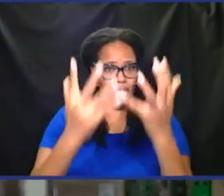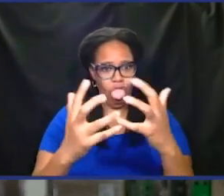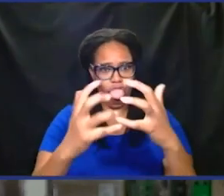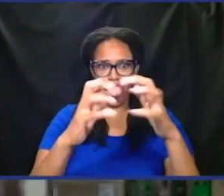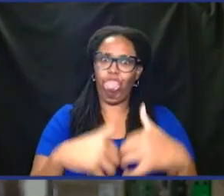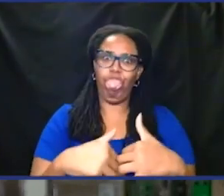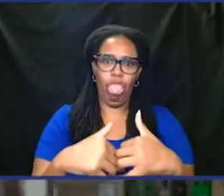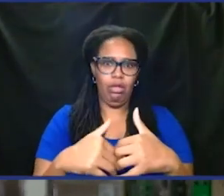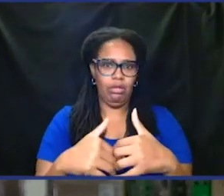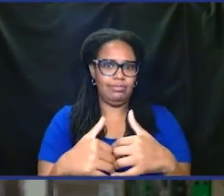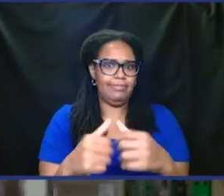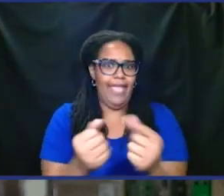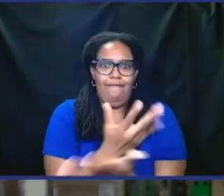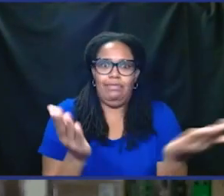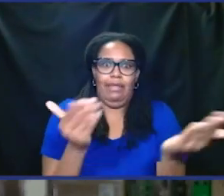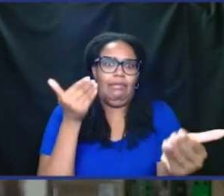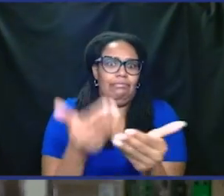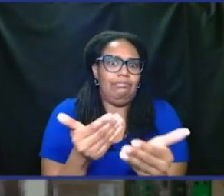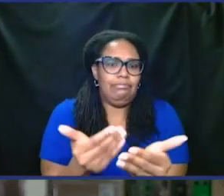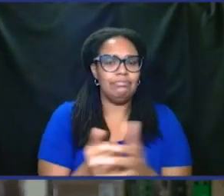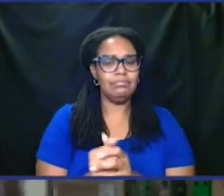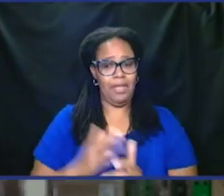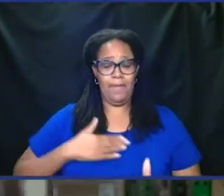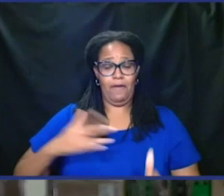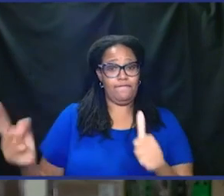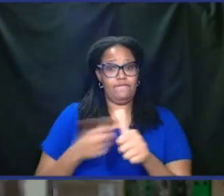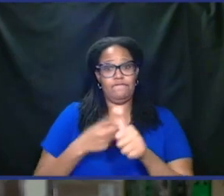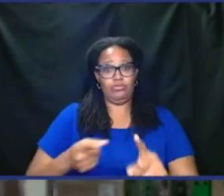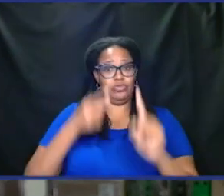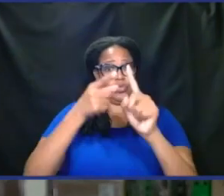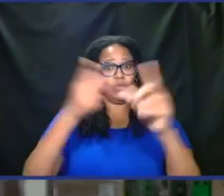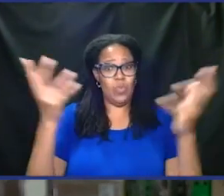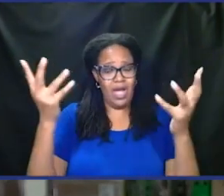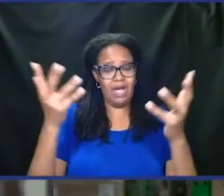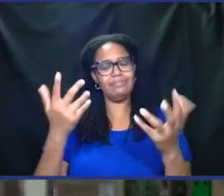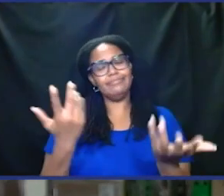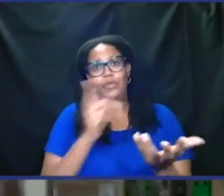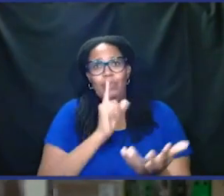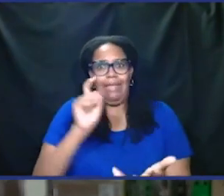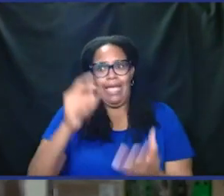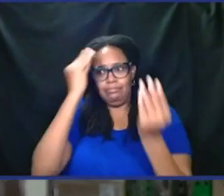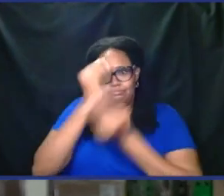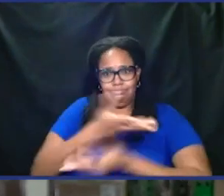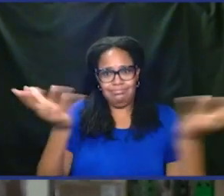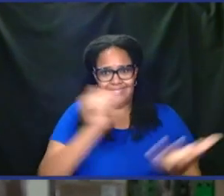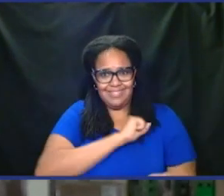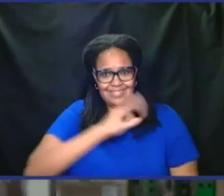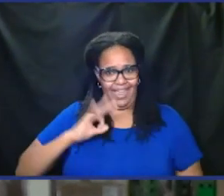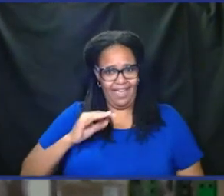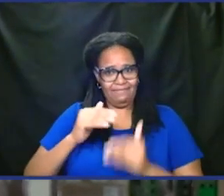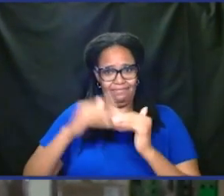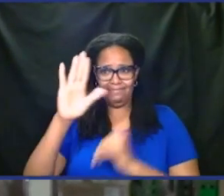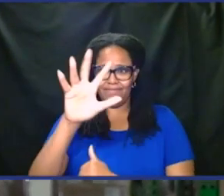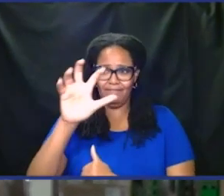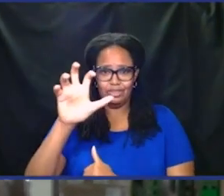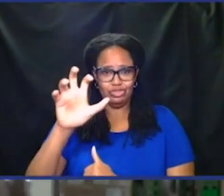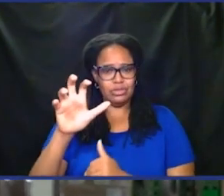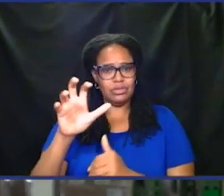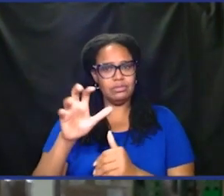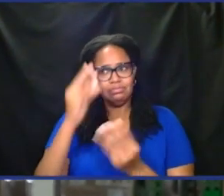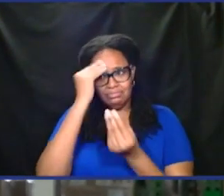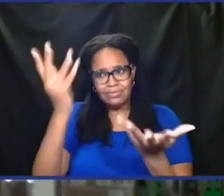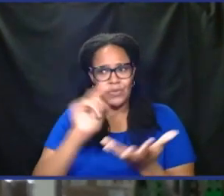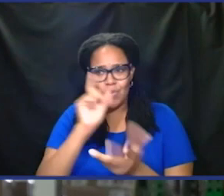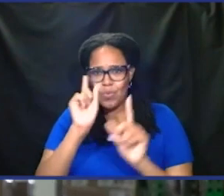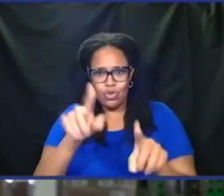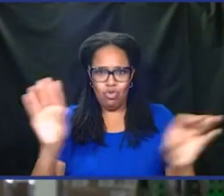just about everything. My first task as CEO was to tell Americares' 500 global staff not to go to their offices,